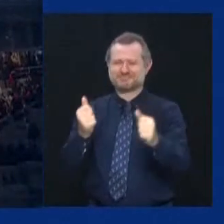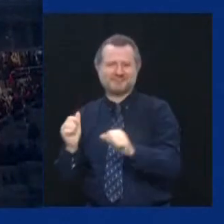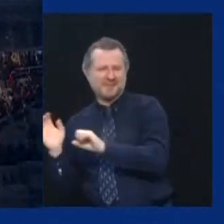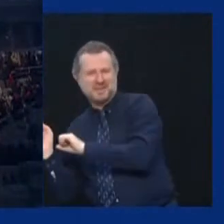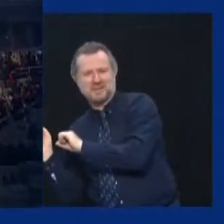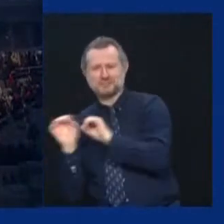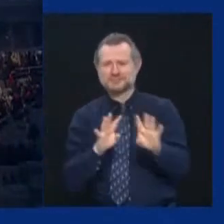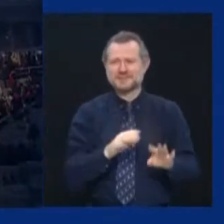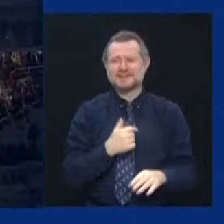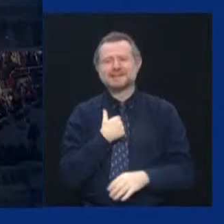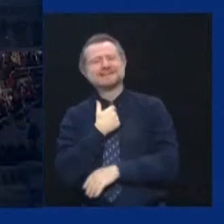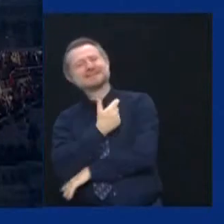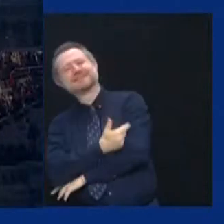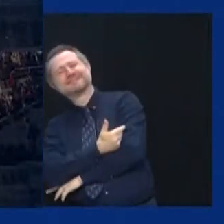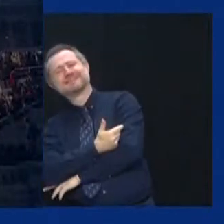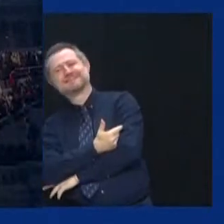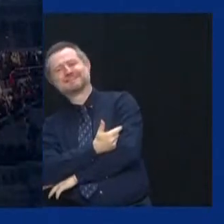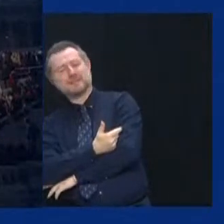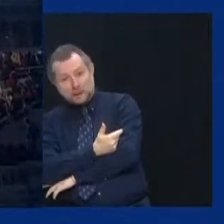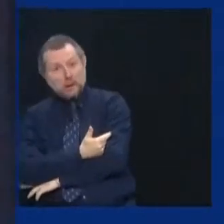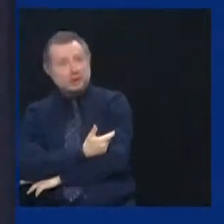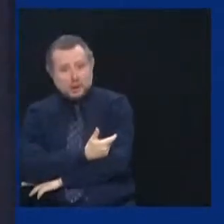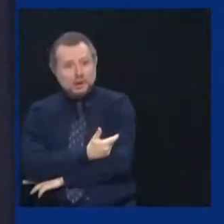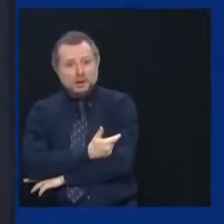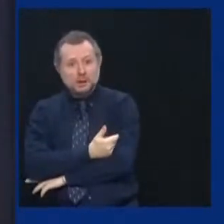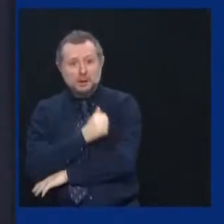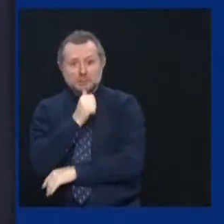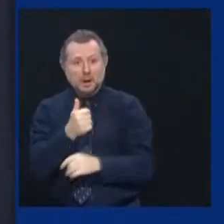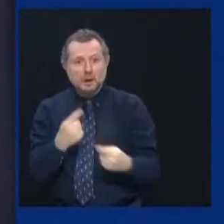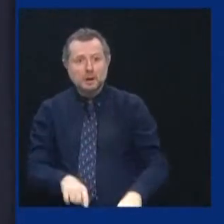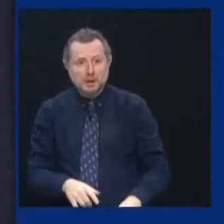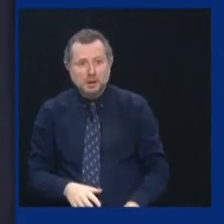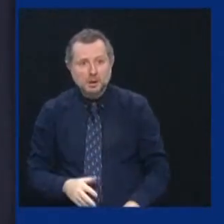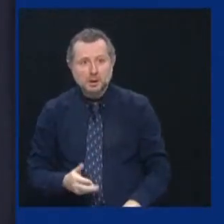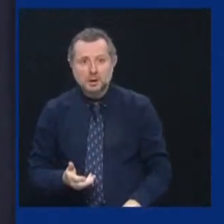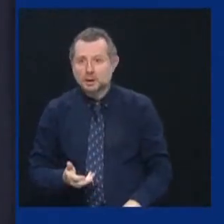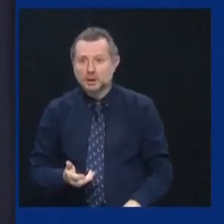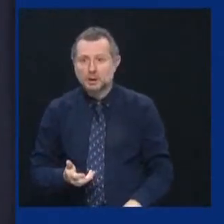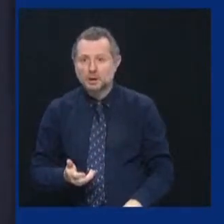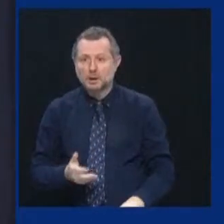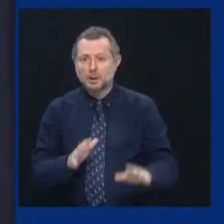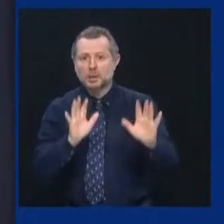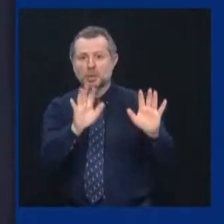moments. It never happened. It never occurred.